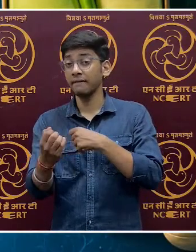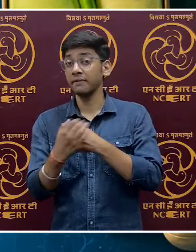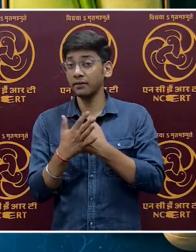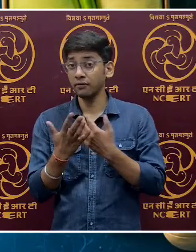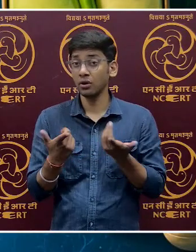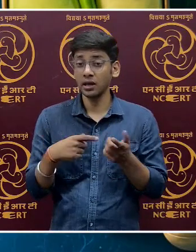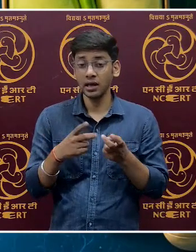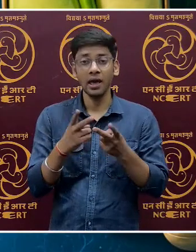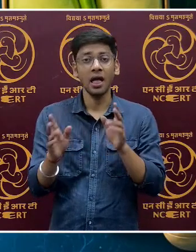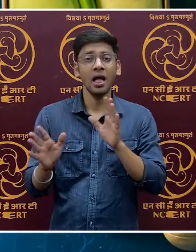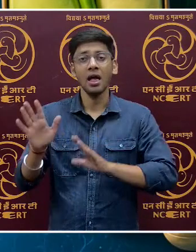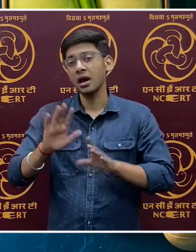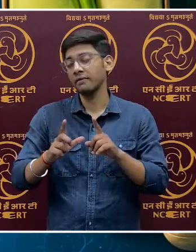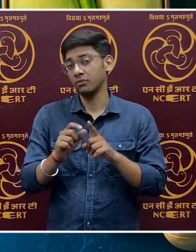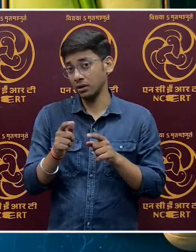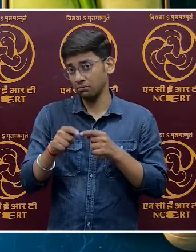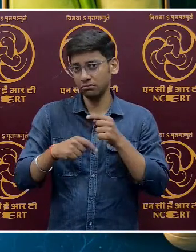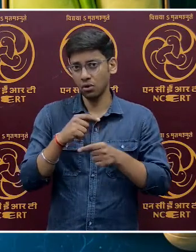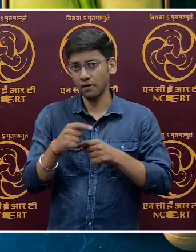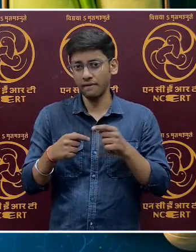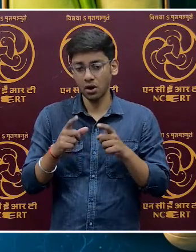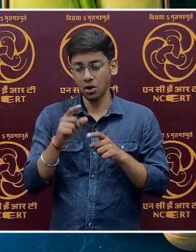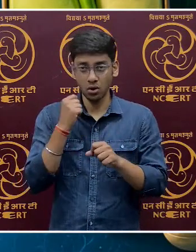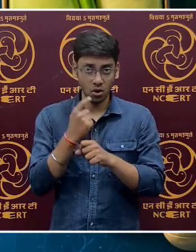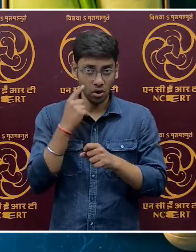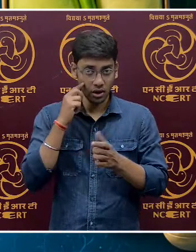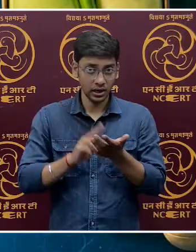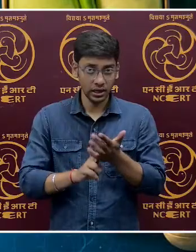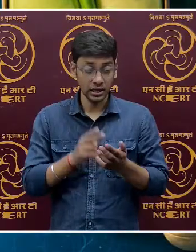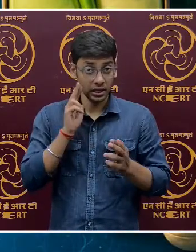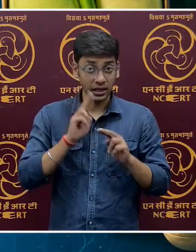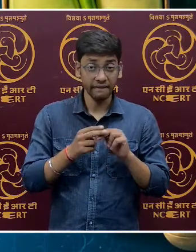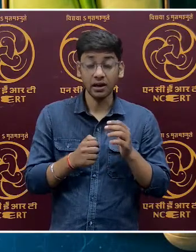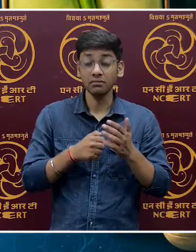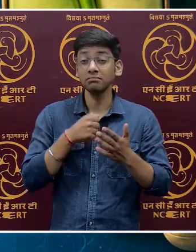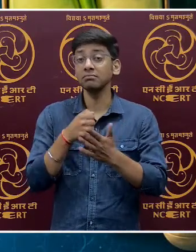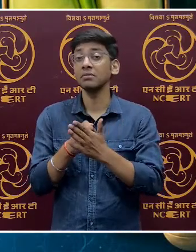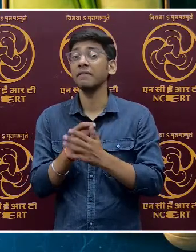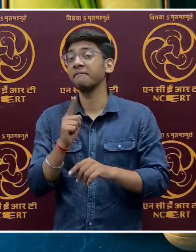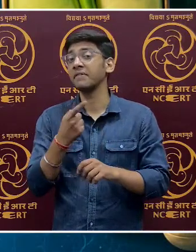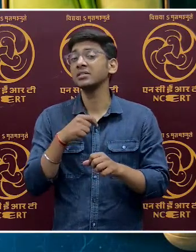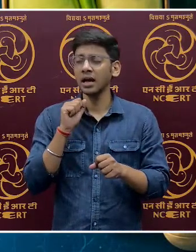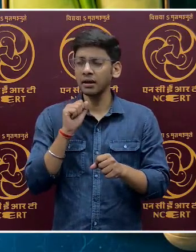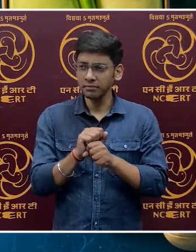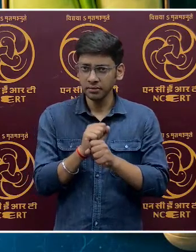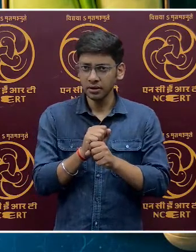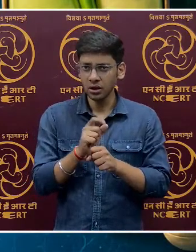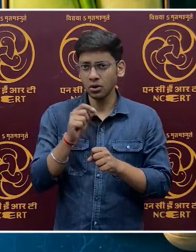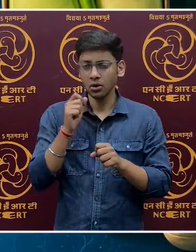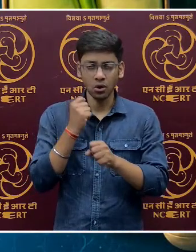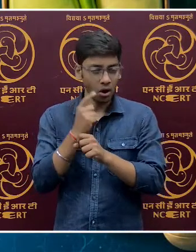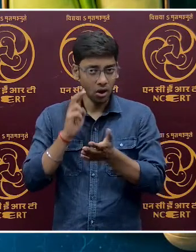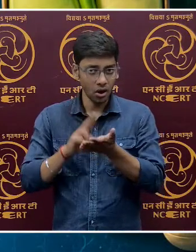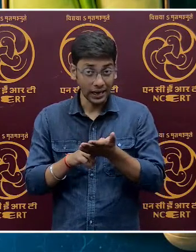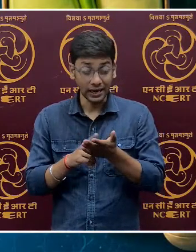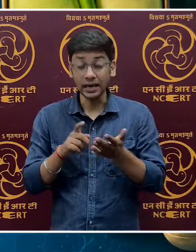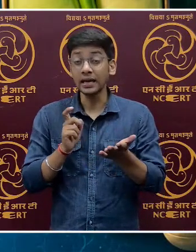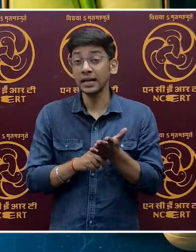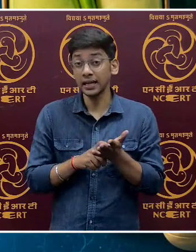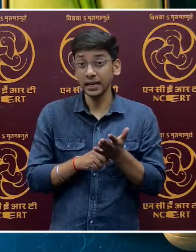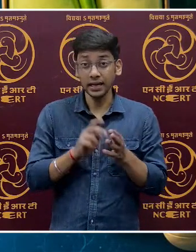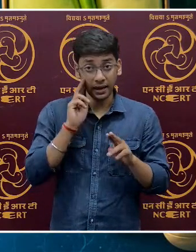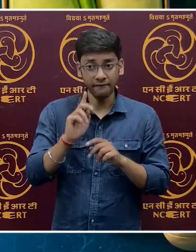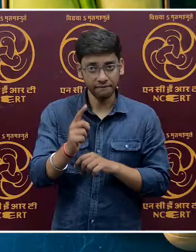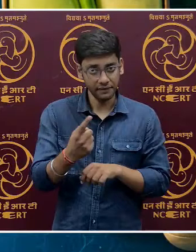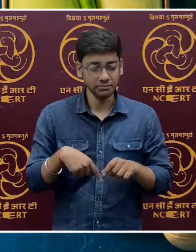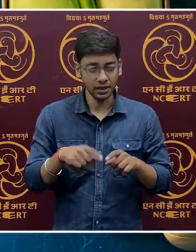of activities. That's why I'm already logged in. So if you are going to work for the first time, you have to log in, you have to fill your profile,